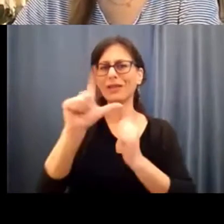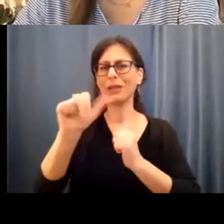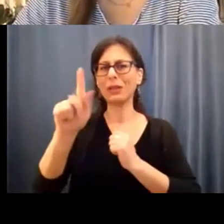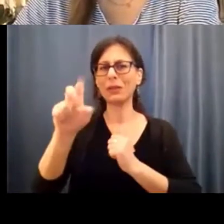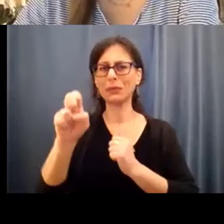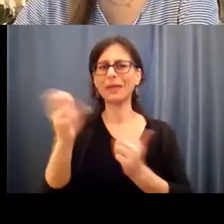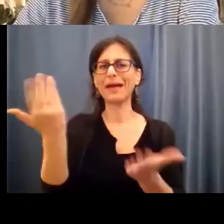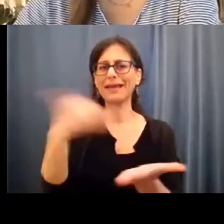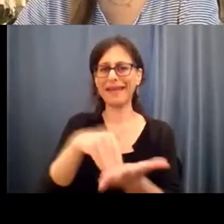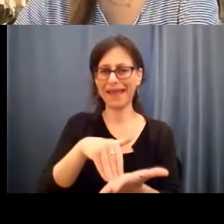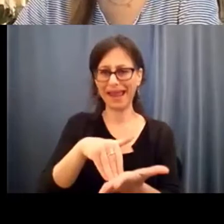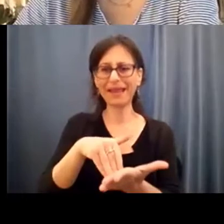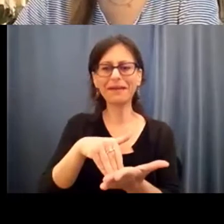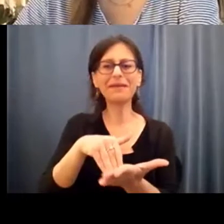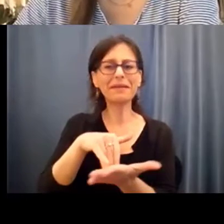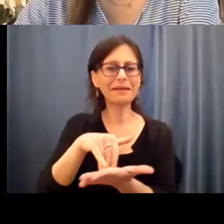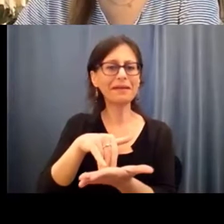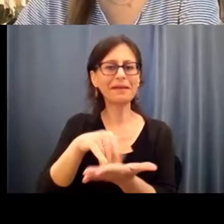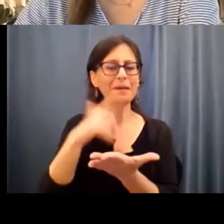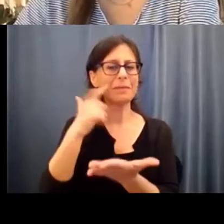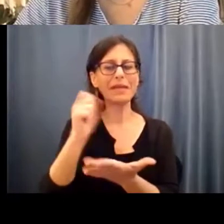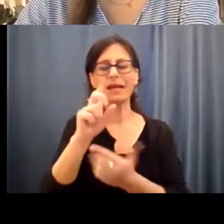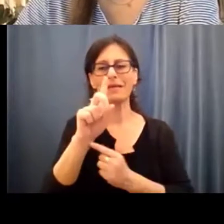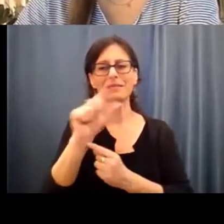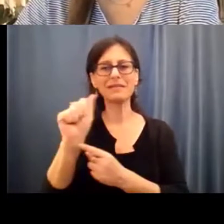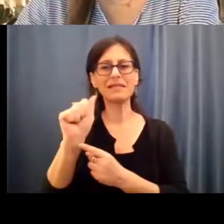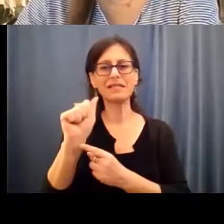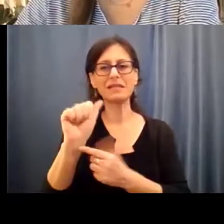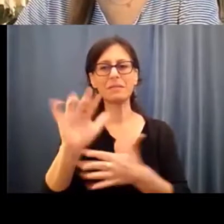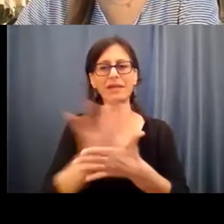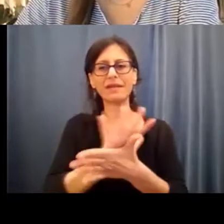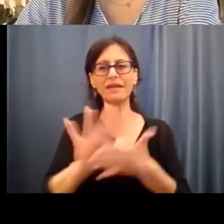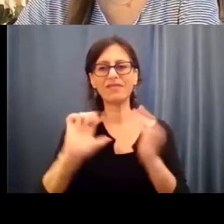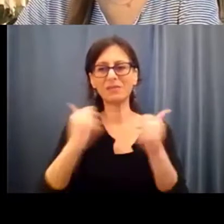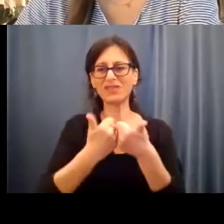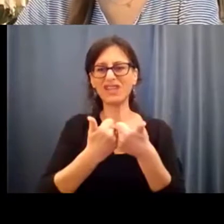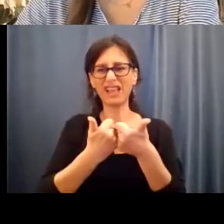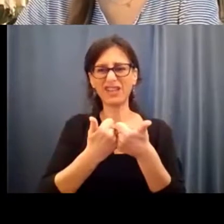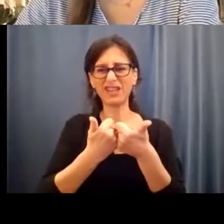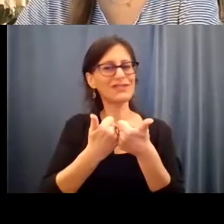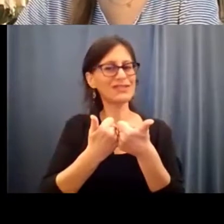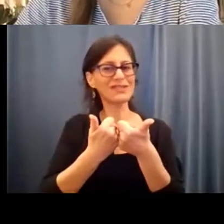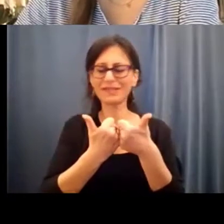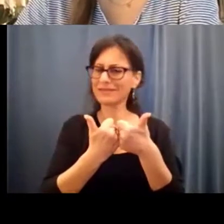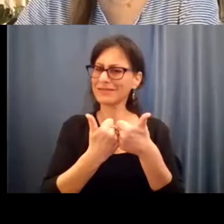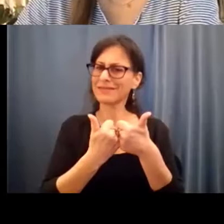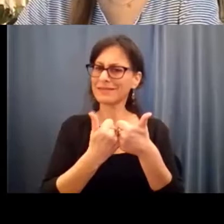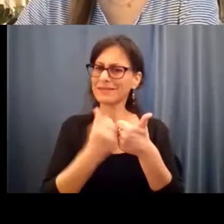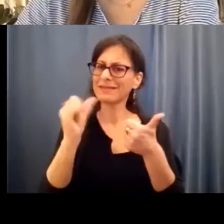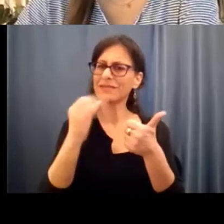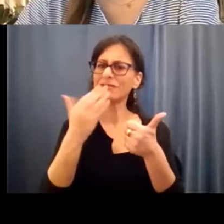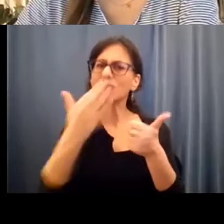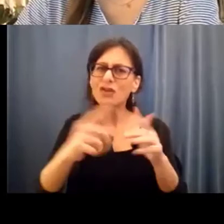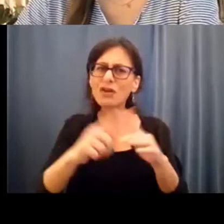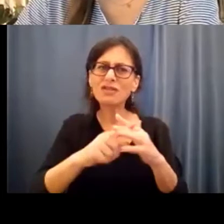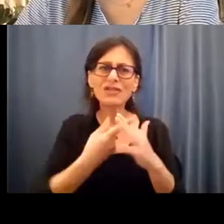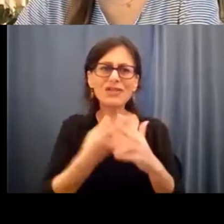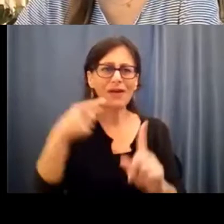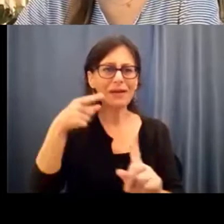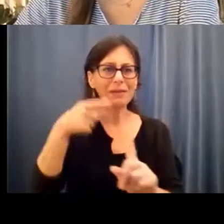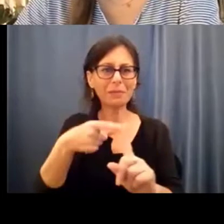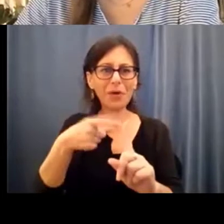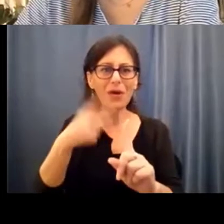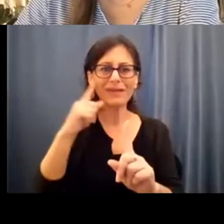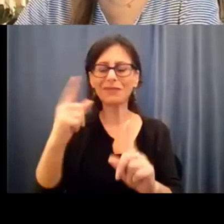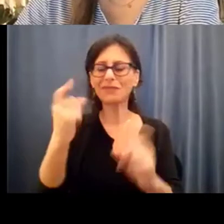again on this, because the Disability Film Challenge is it's like a starting point for many of